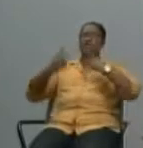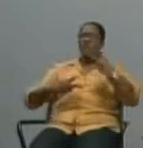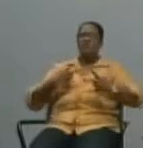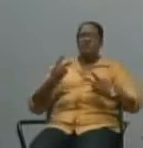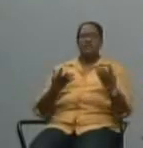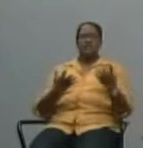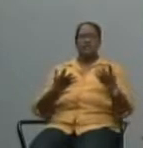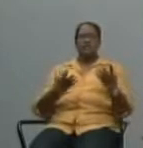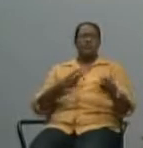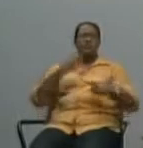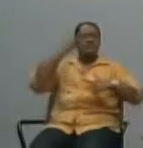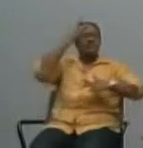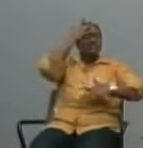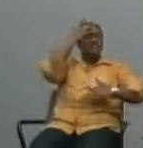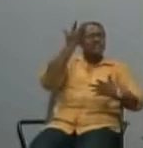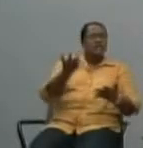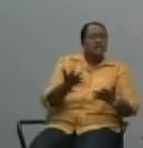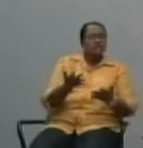to judge anybody.